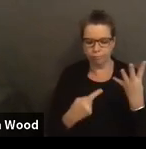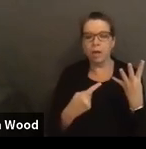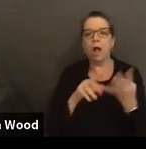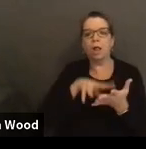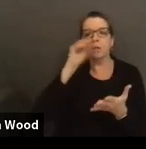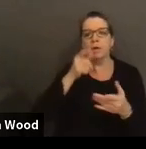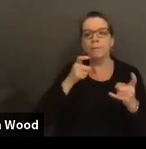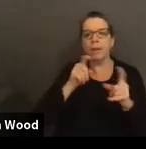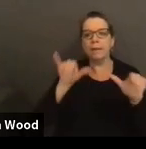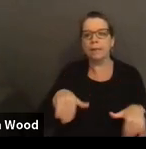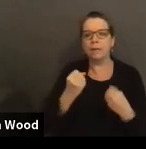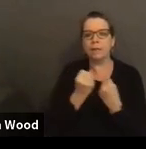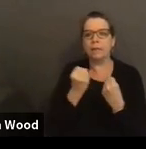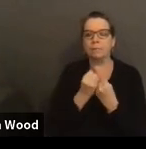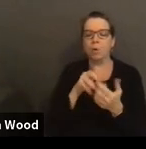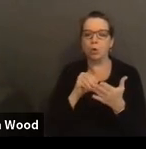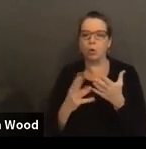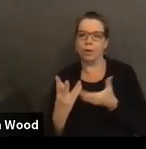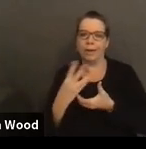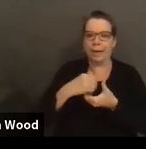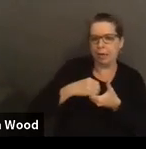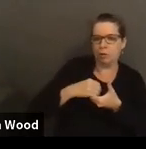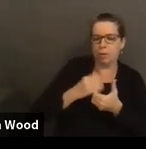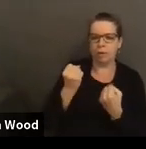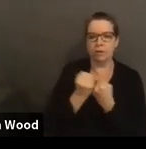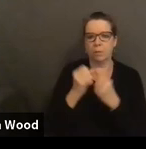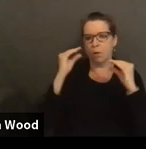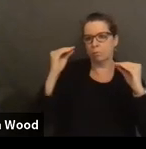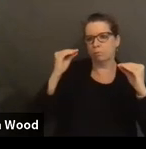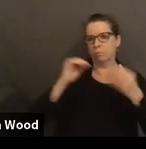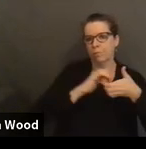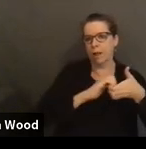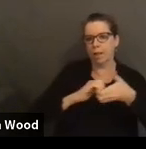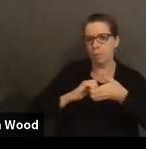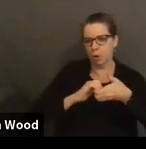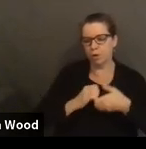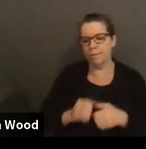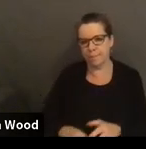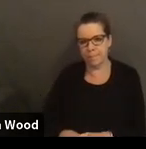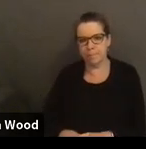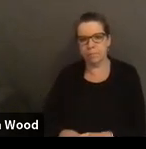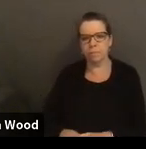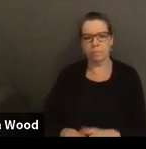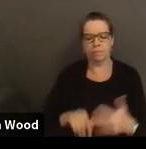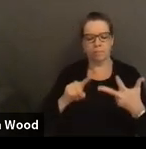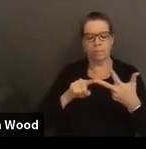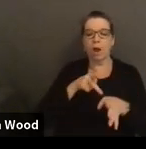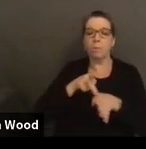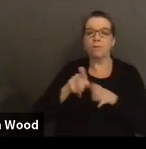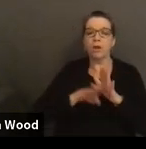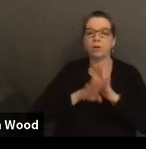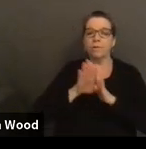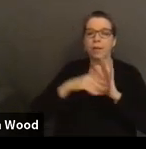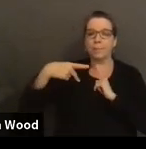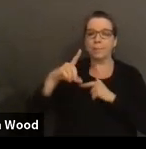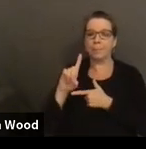system to support student engagement and instructional collaboration. And there's professional development